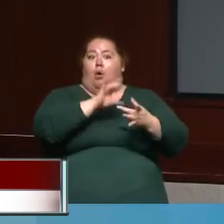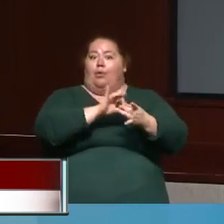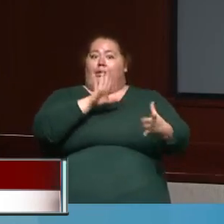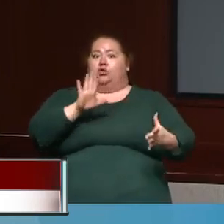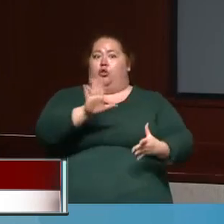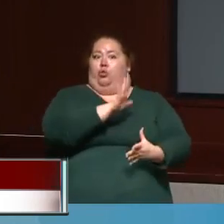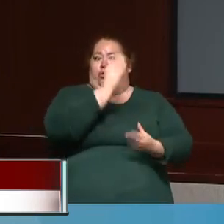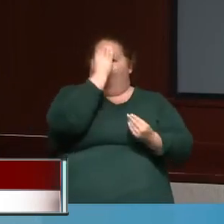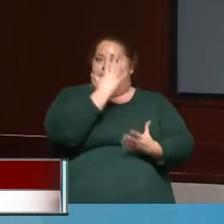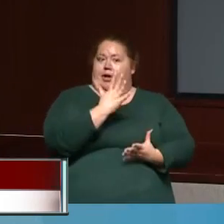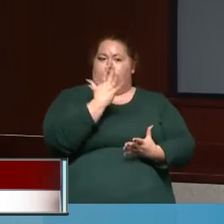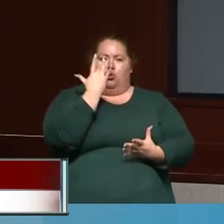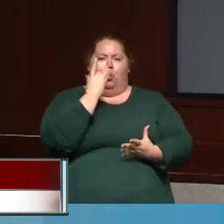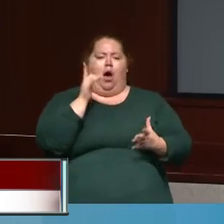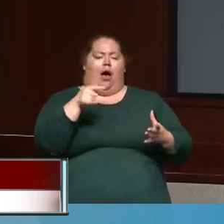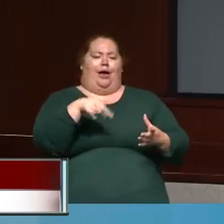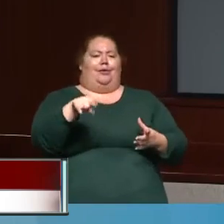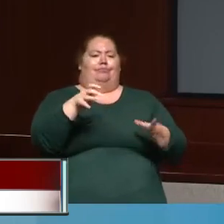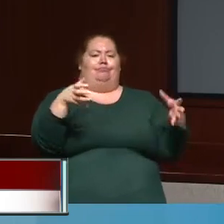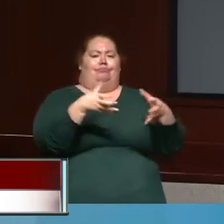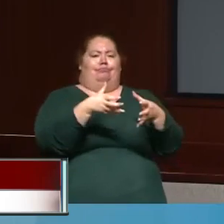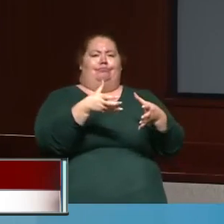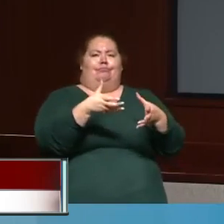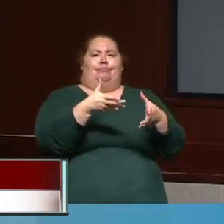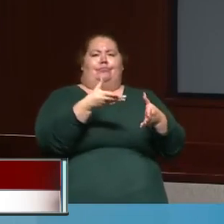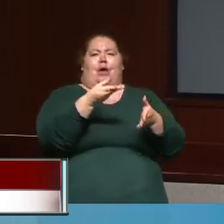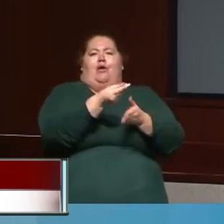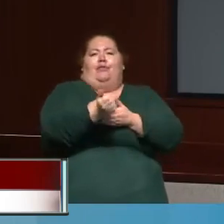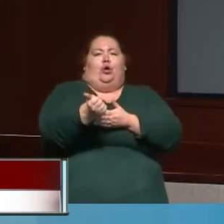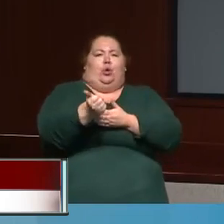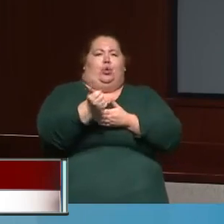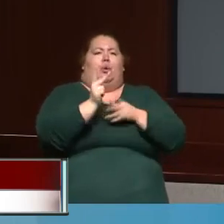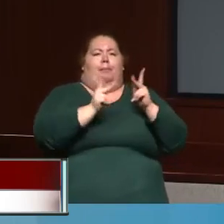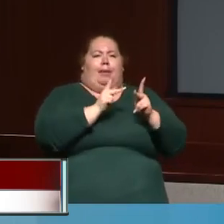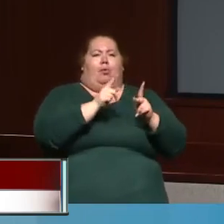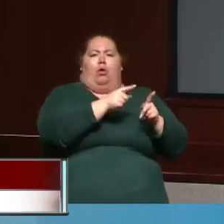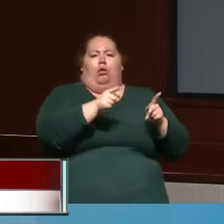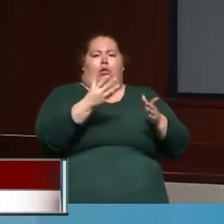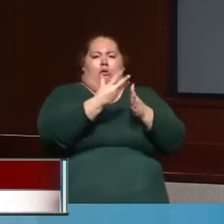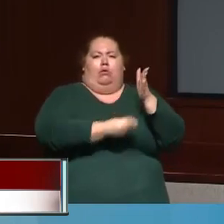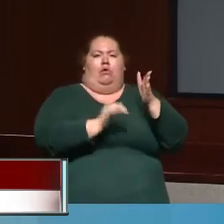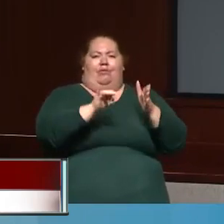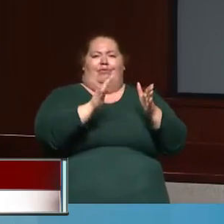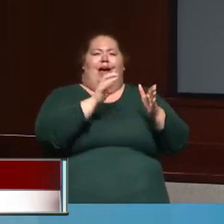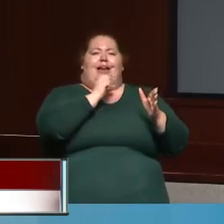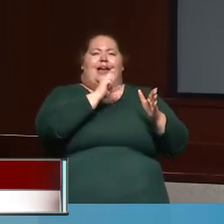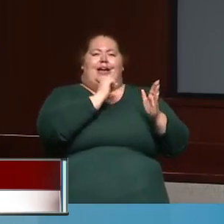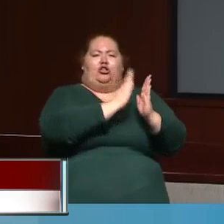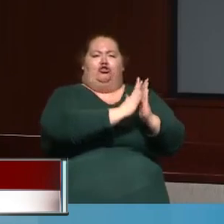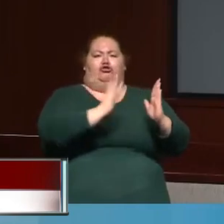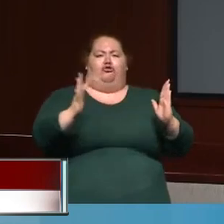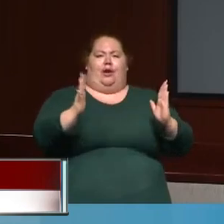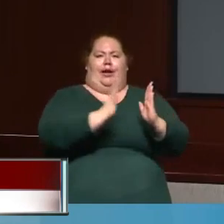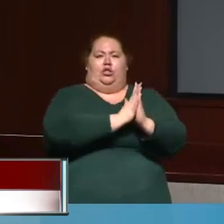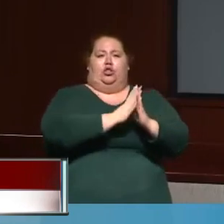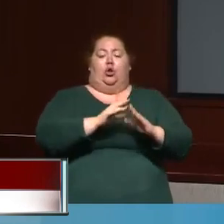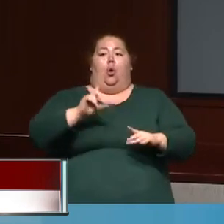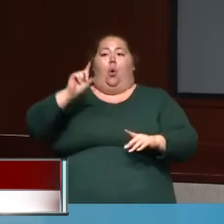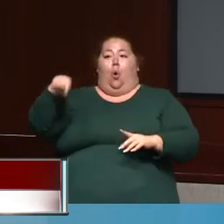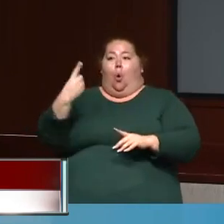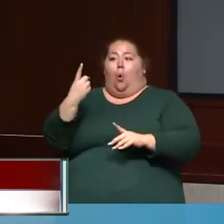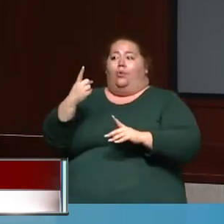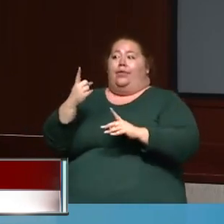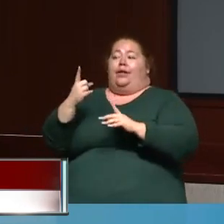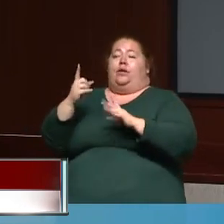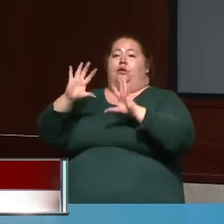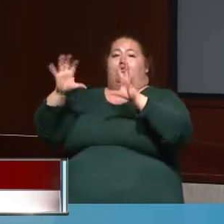considering that those people are more easily identified? So in turn, public health will only update information pertaining to the age groups that have a bigger